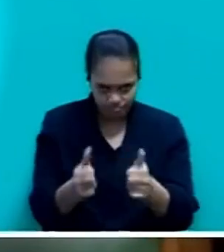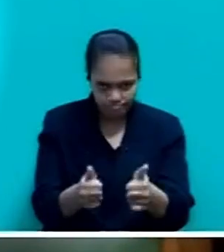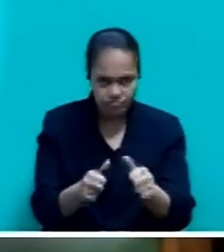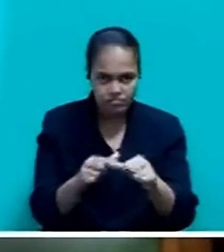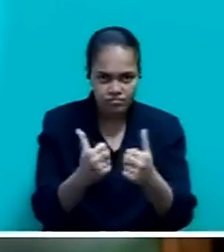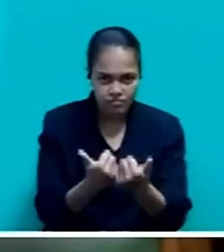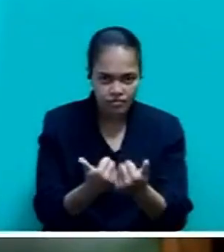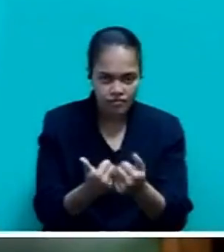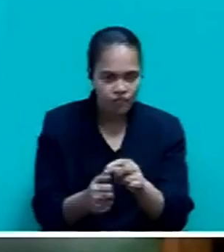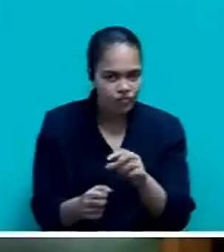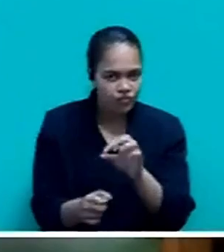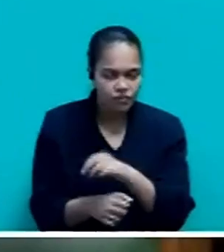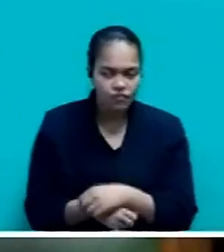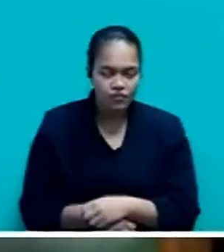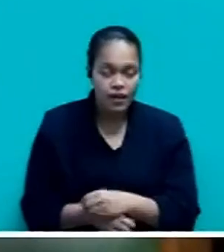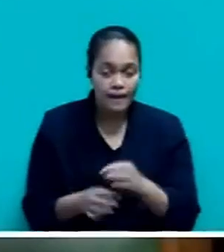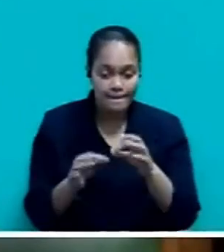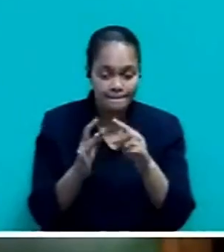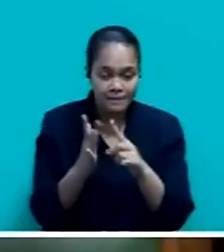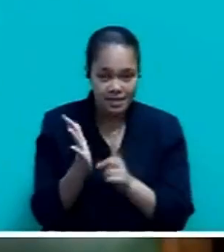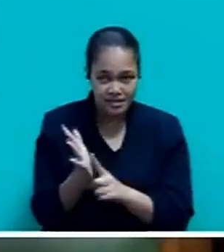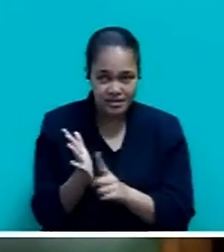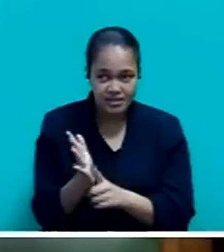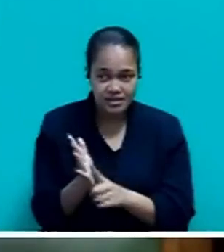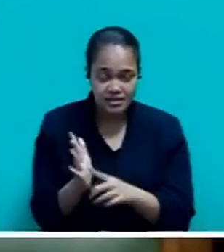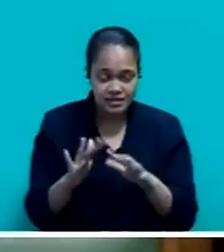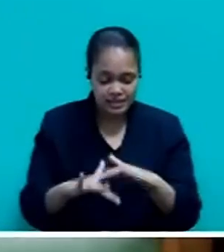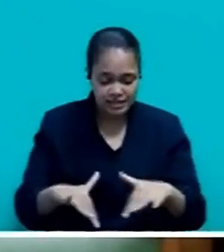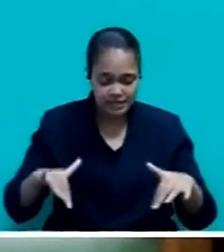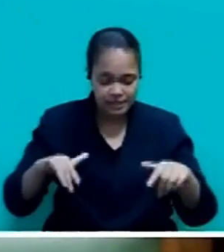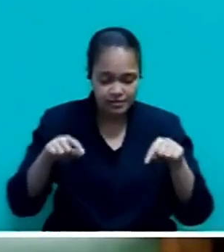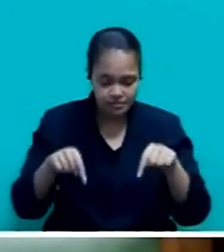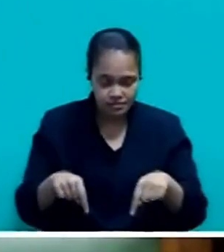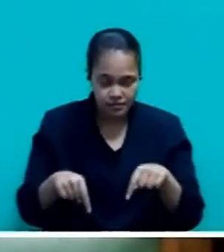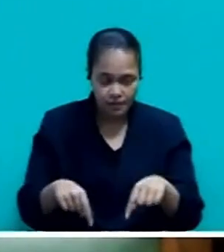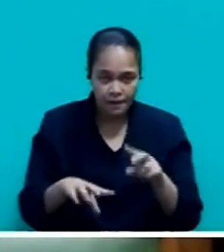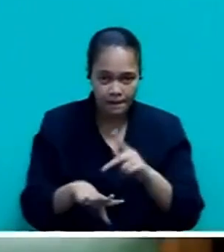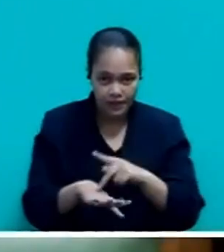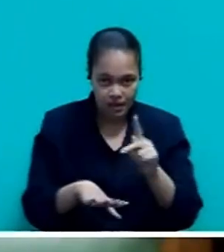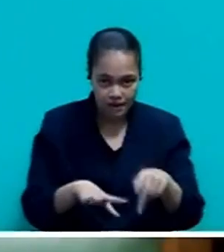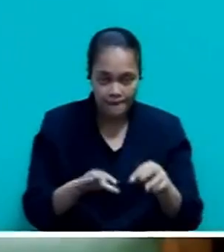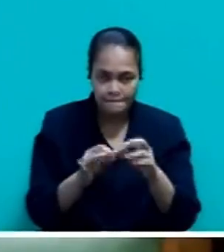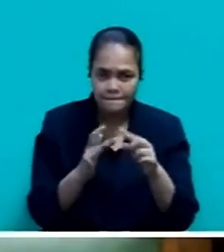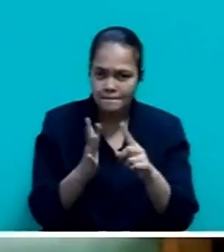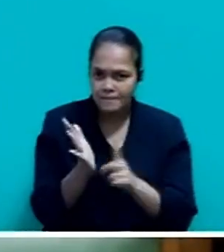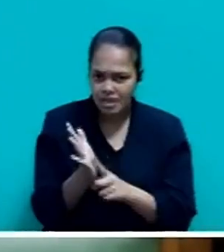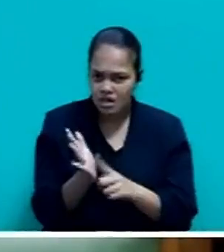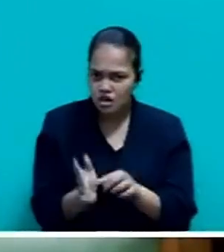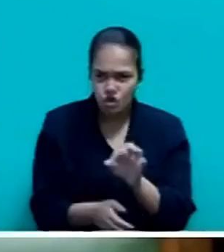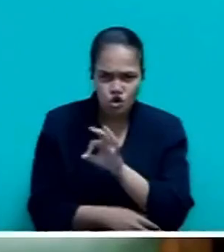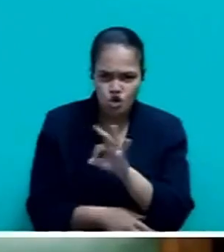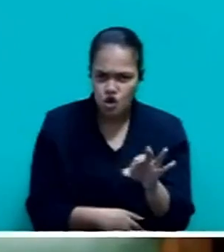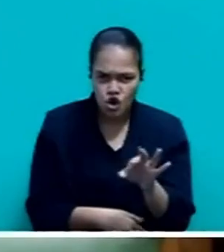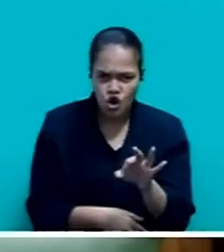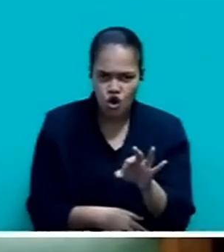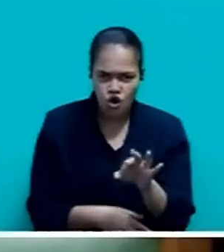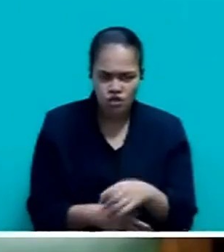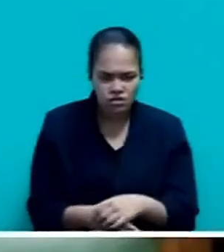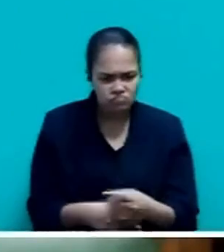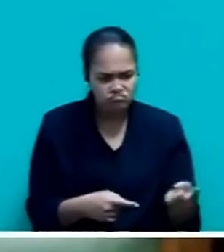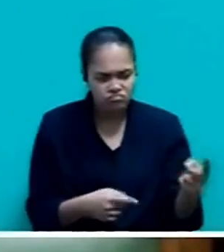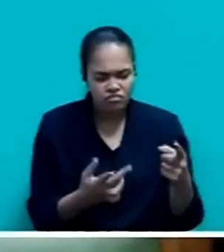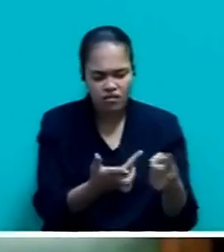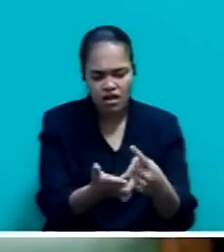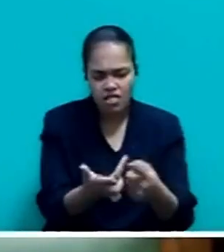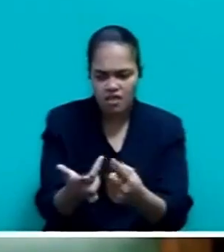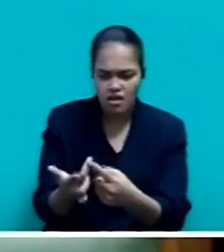must pass through one stage at a single sitting of Parliament. That the bill must not be referred to a standing committee or other committee of